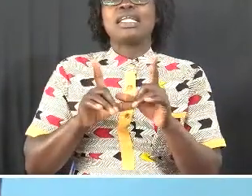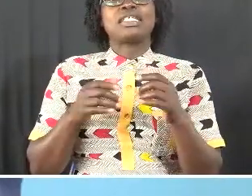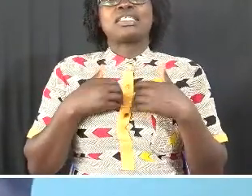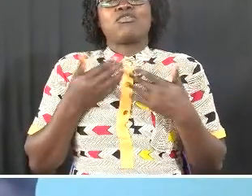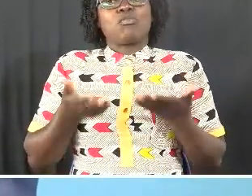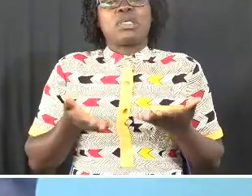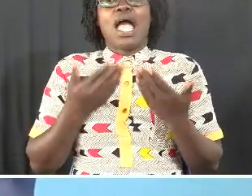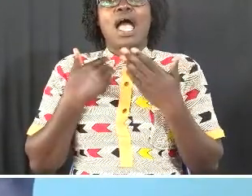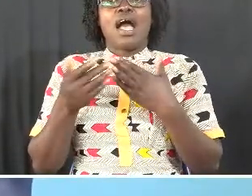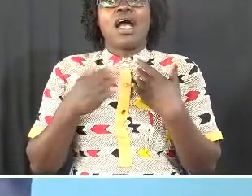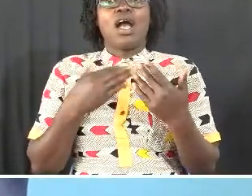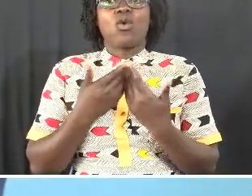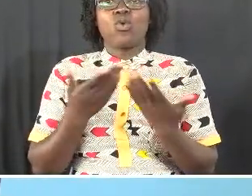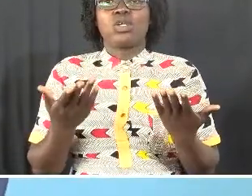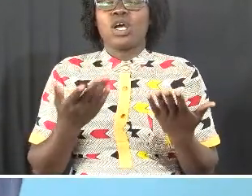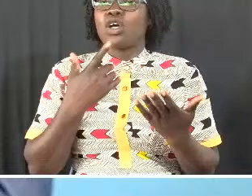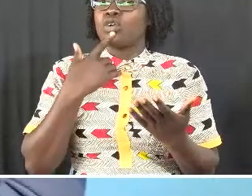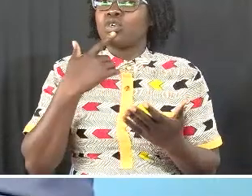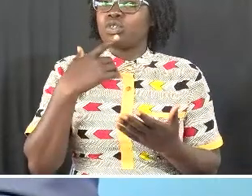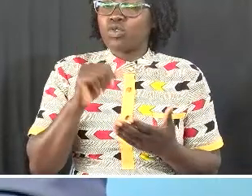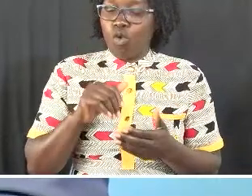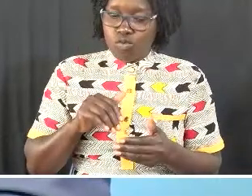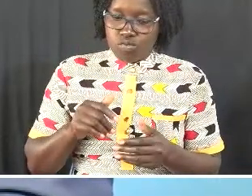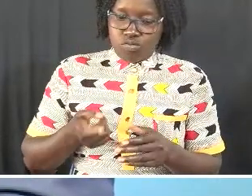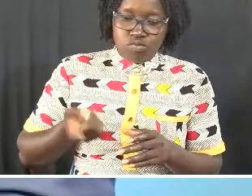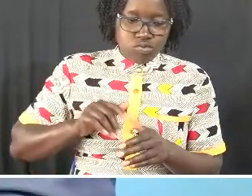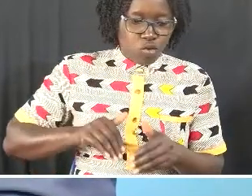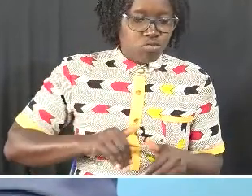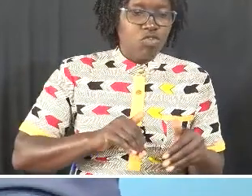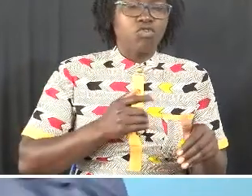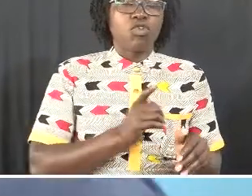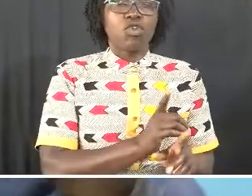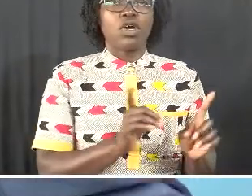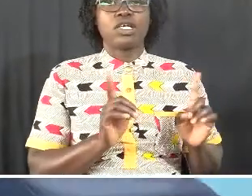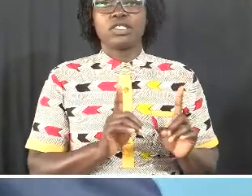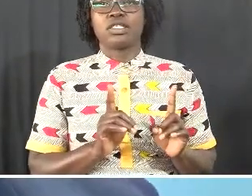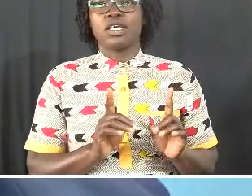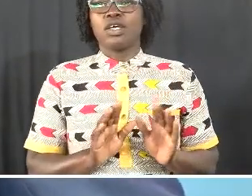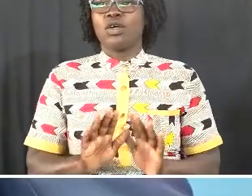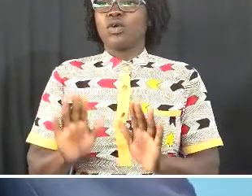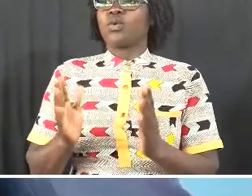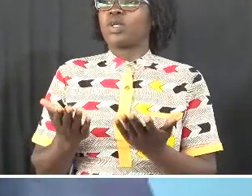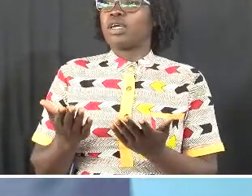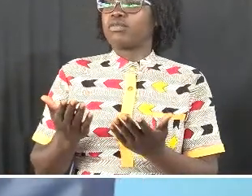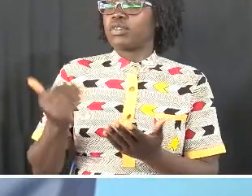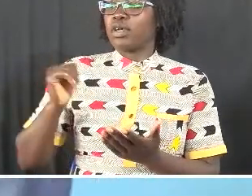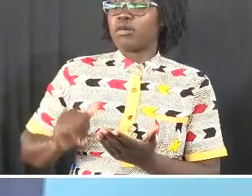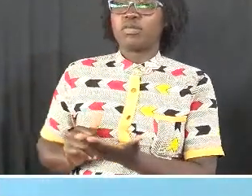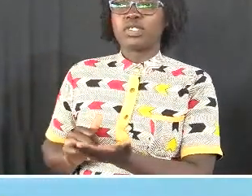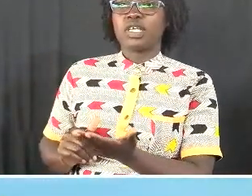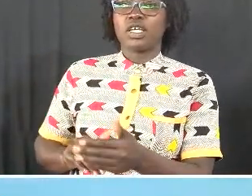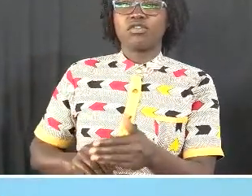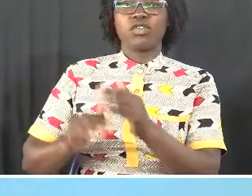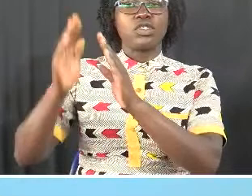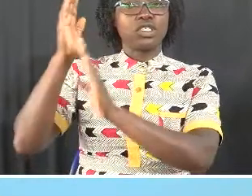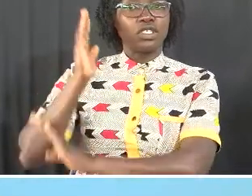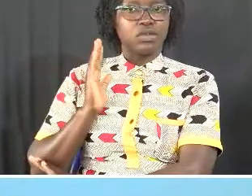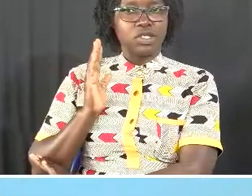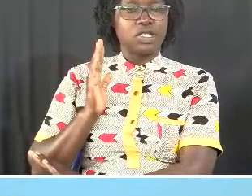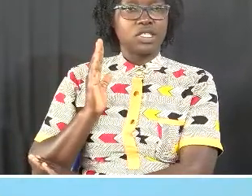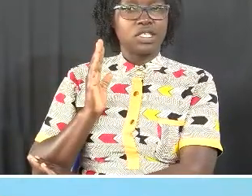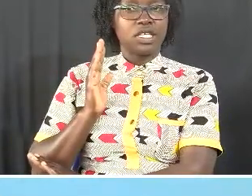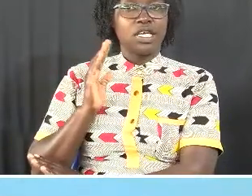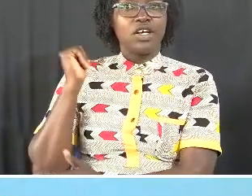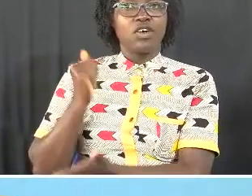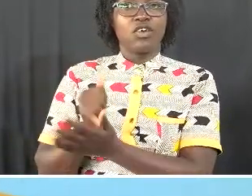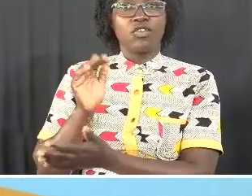here. So follow us." So we left our briefcases there and followed the security into